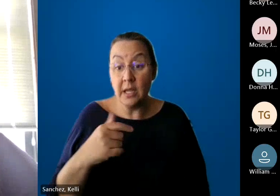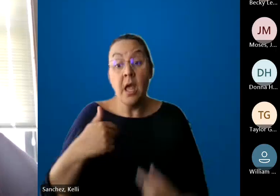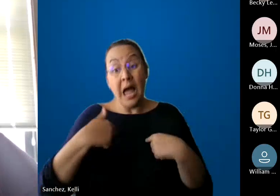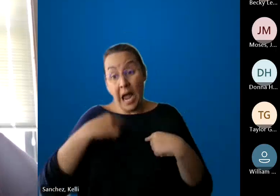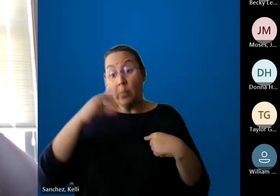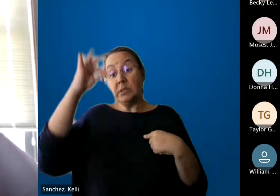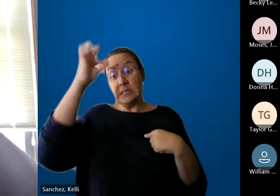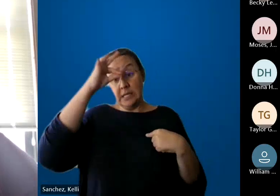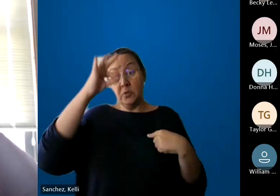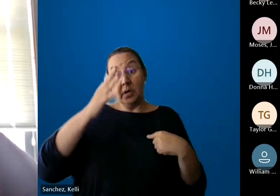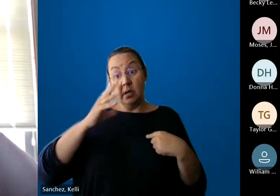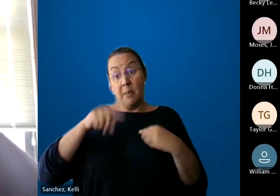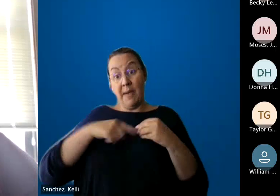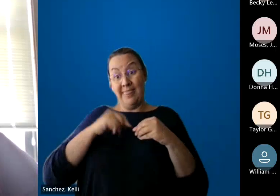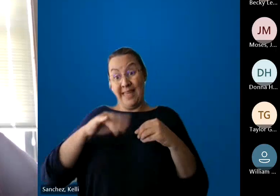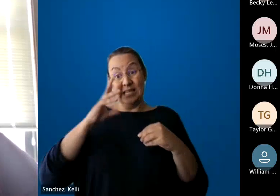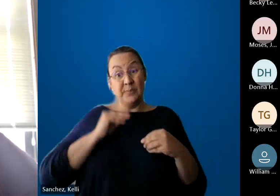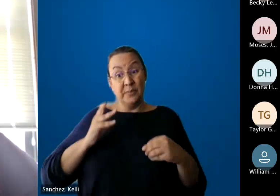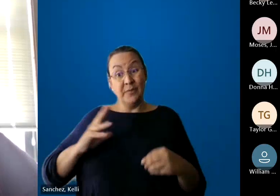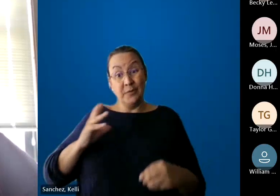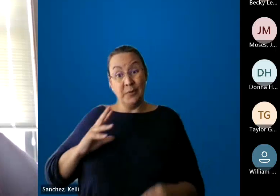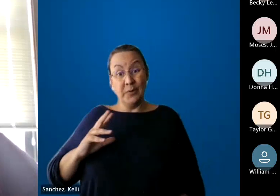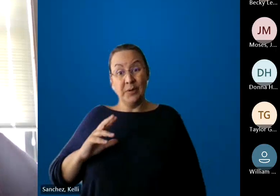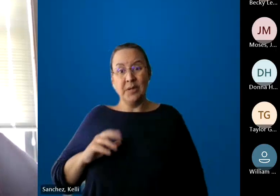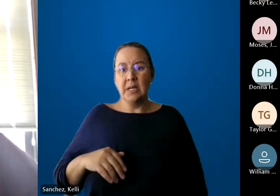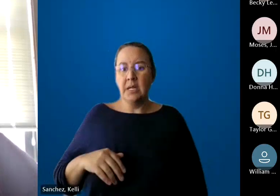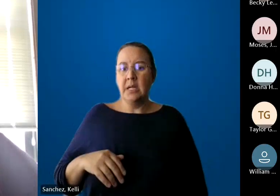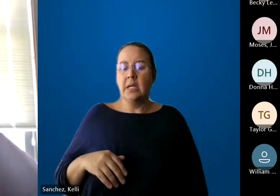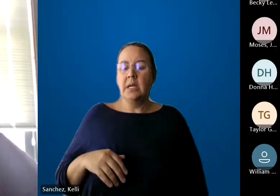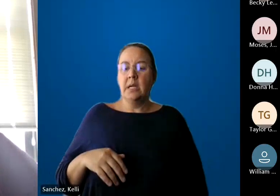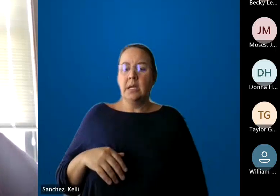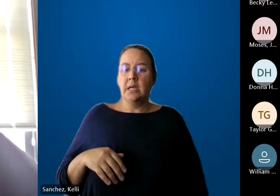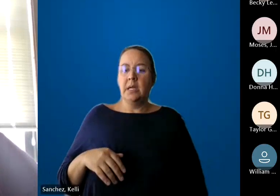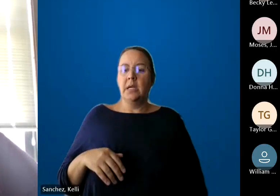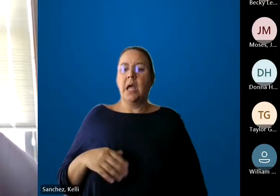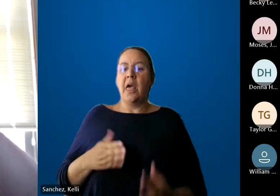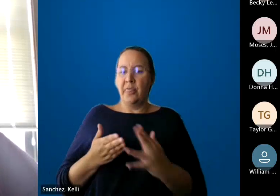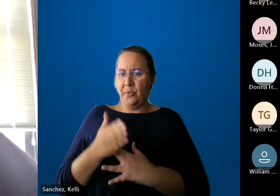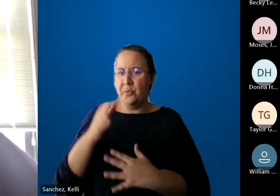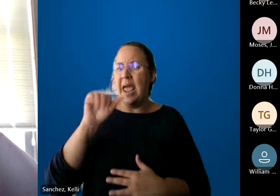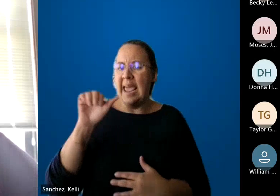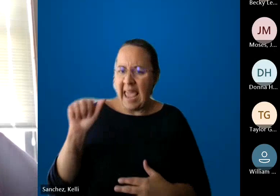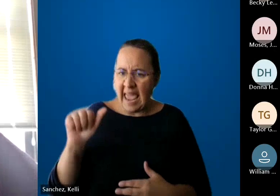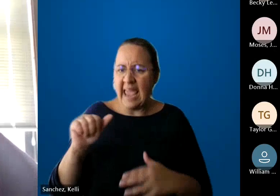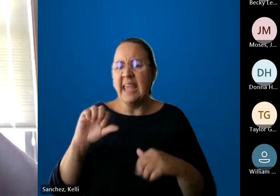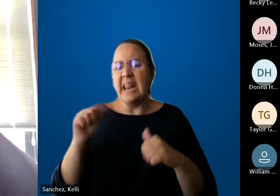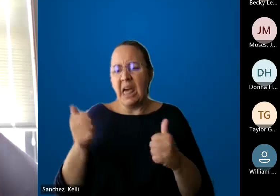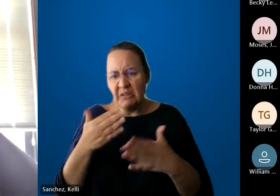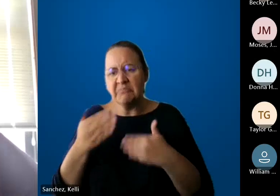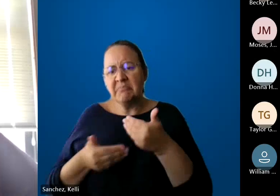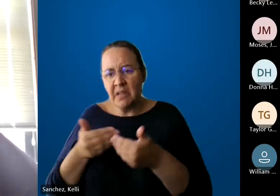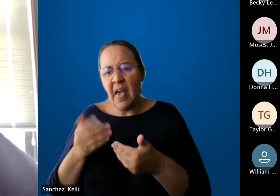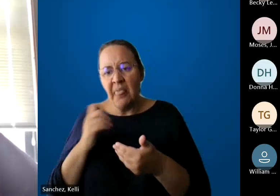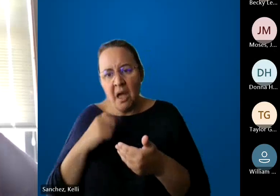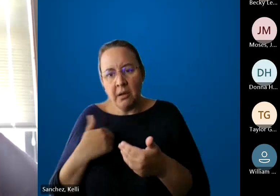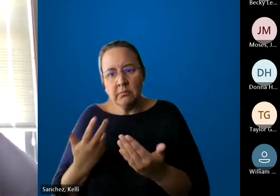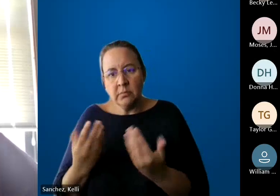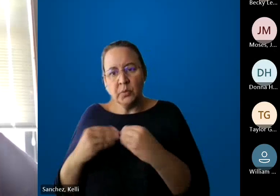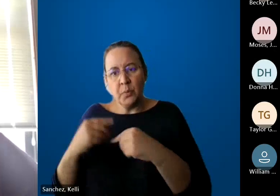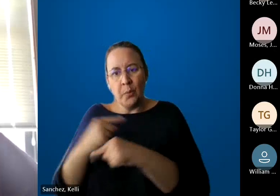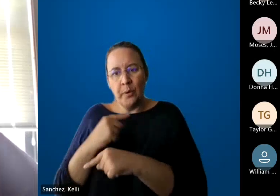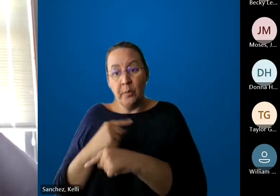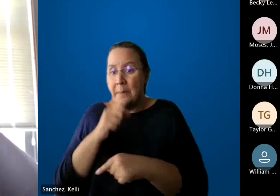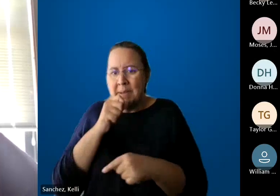beginning because I did get through abstinence base and through AA. However, I feel like that